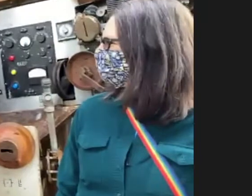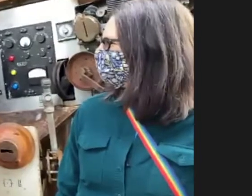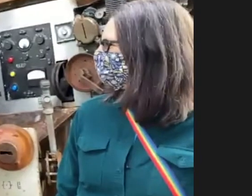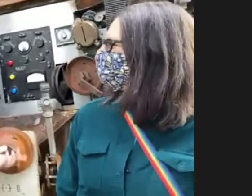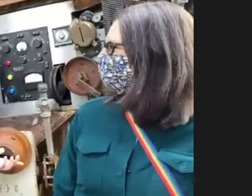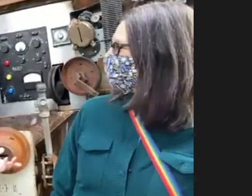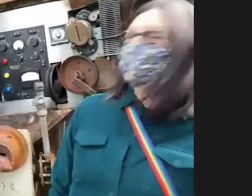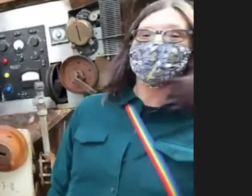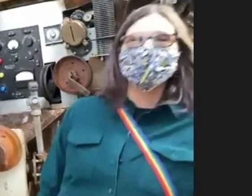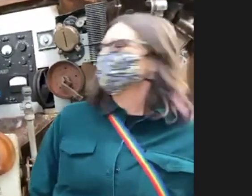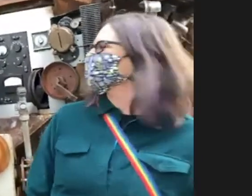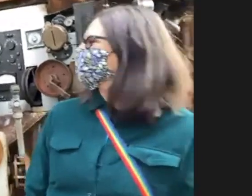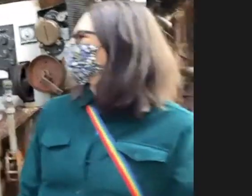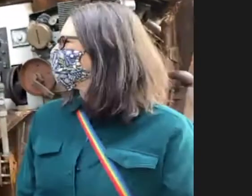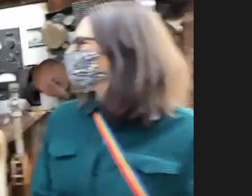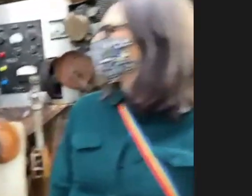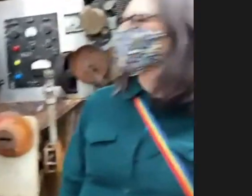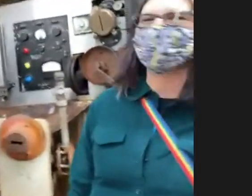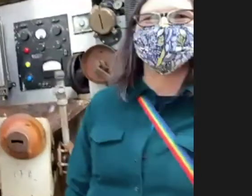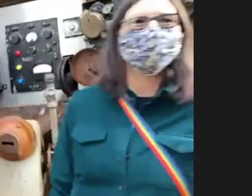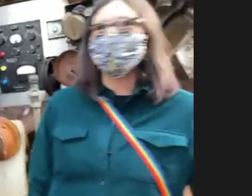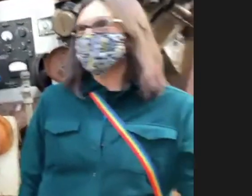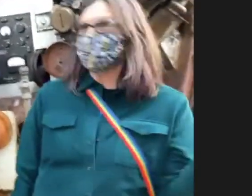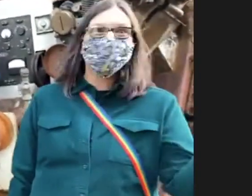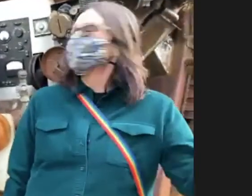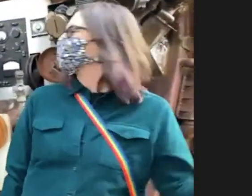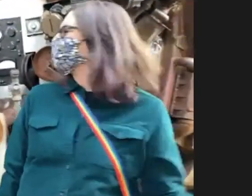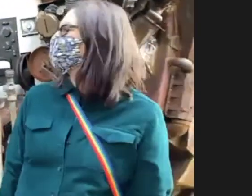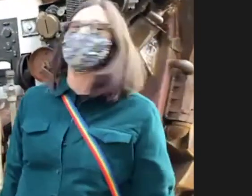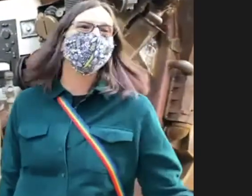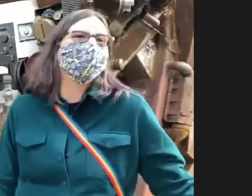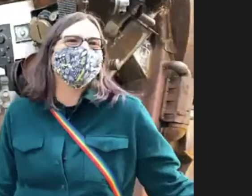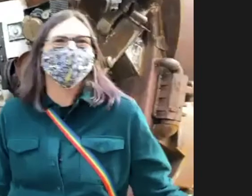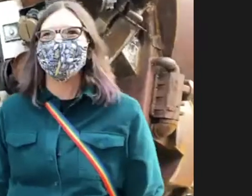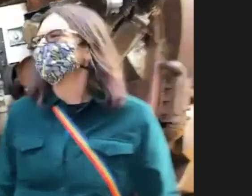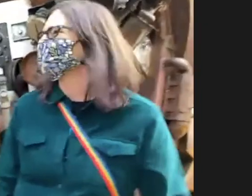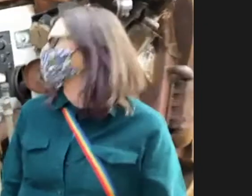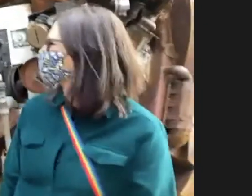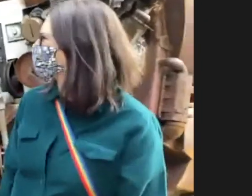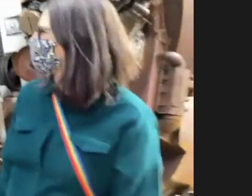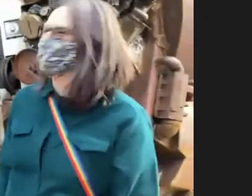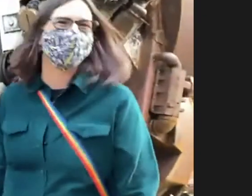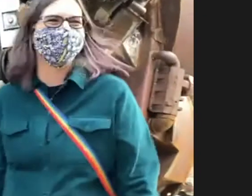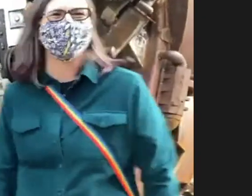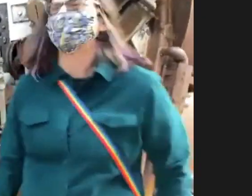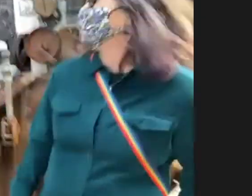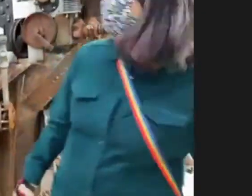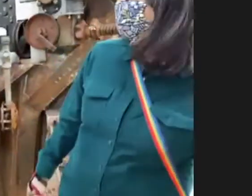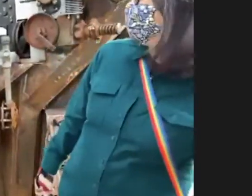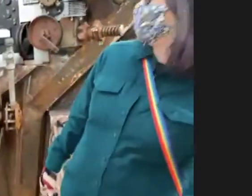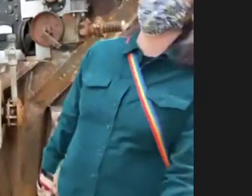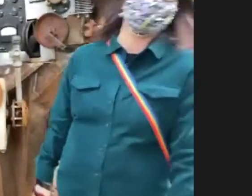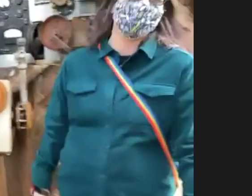by reusing the resources we already have. Yeah, because restore is another reword. I love those words. All